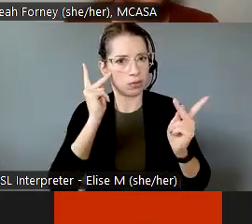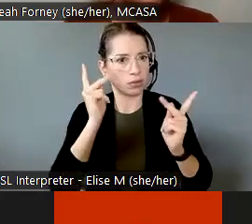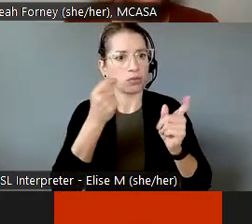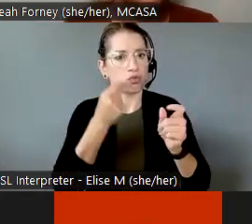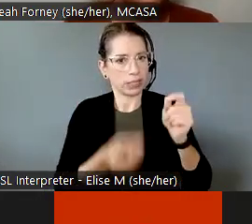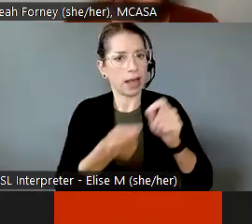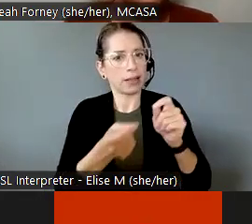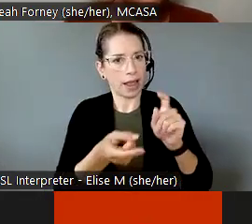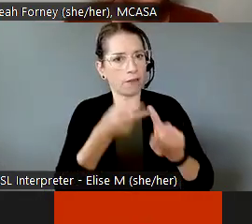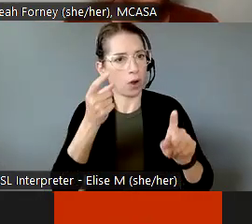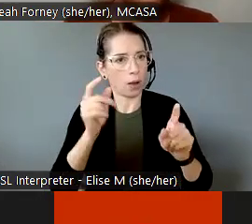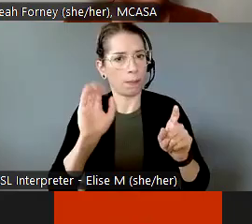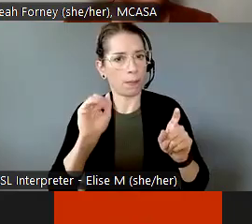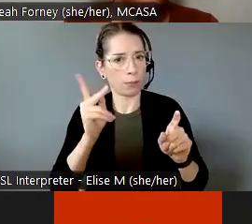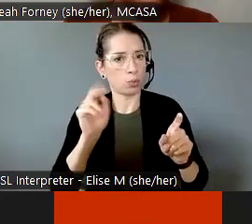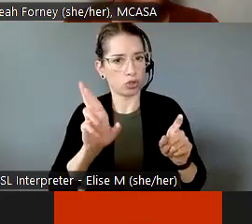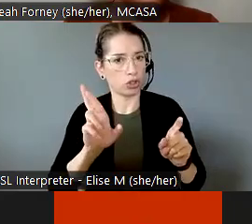abuser,